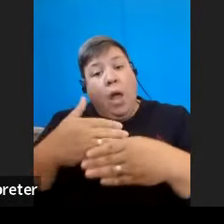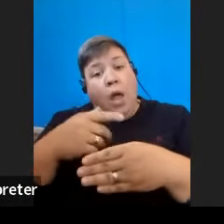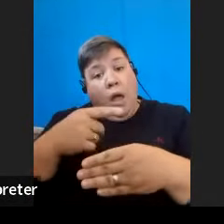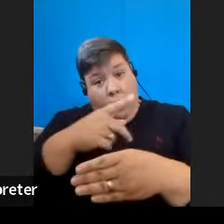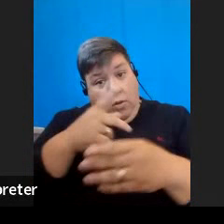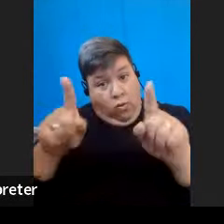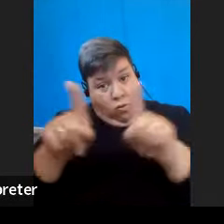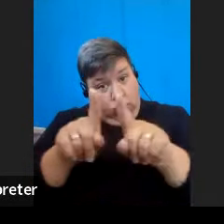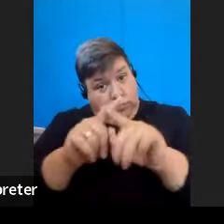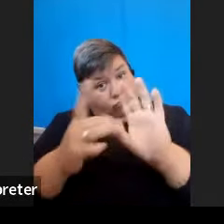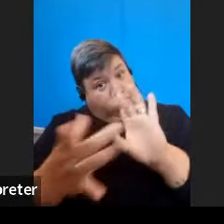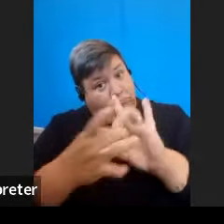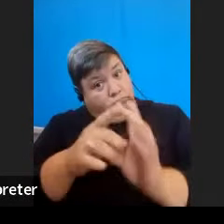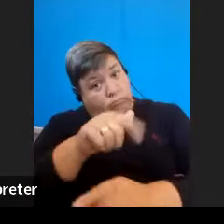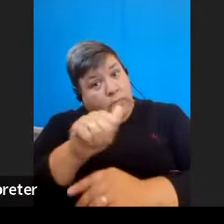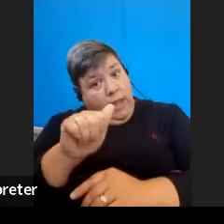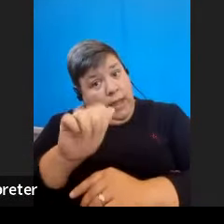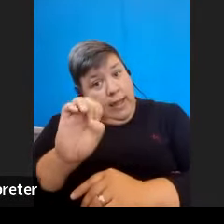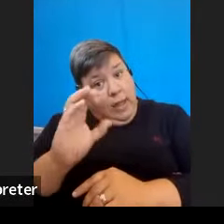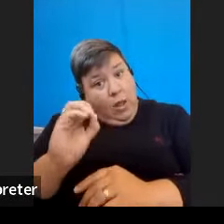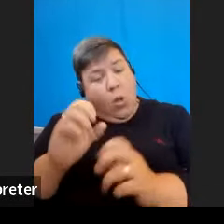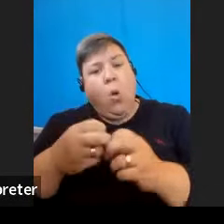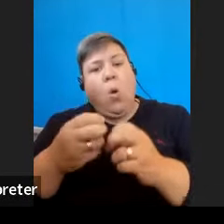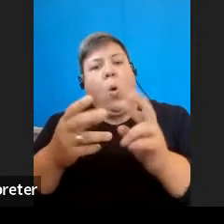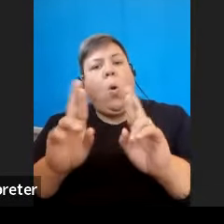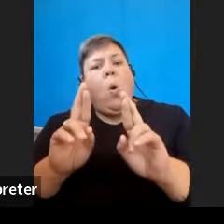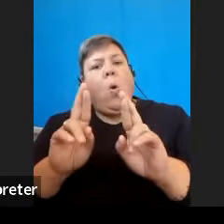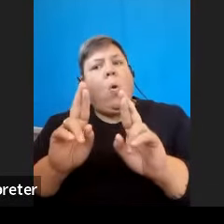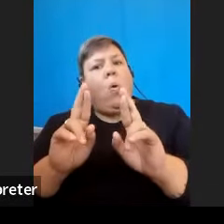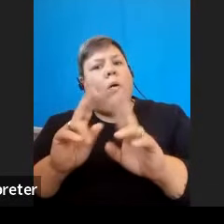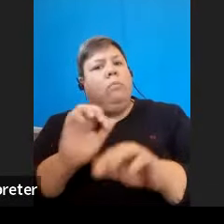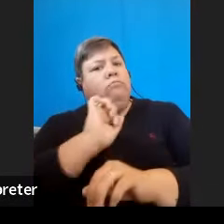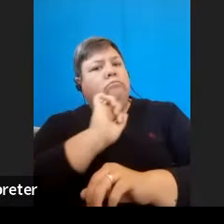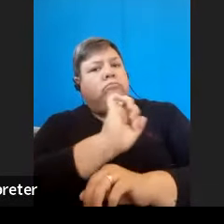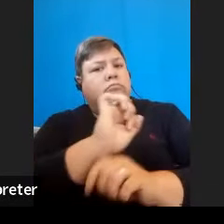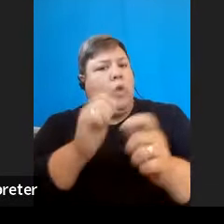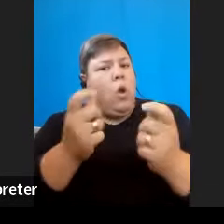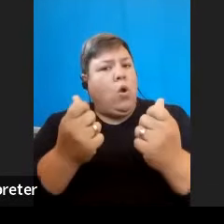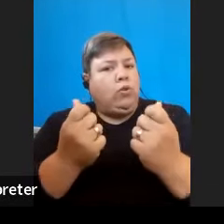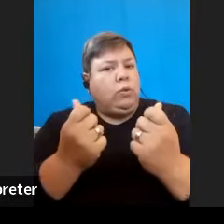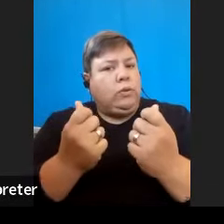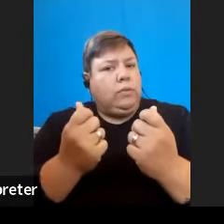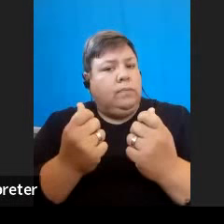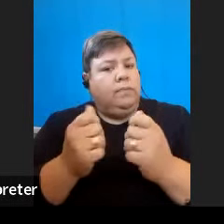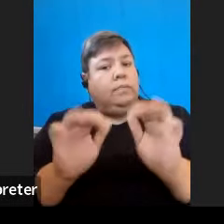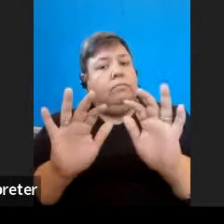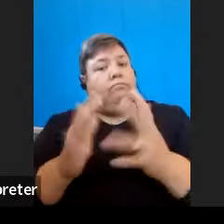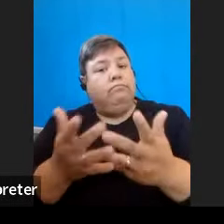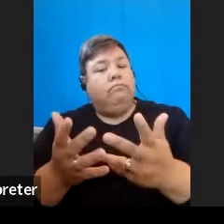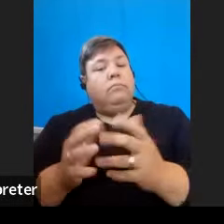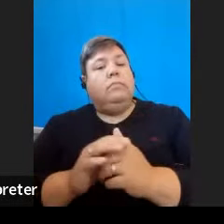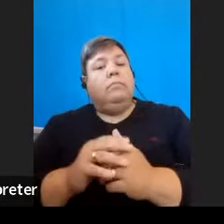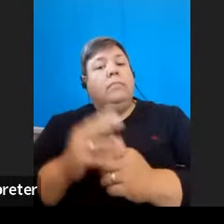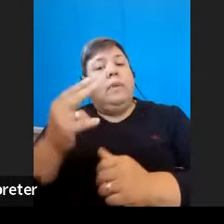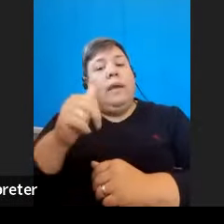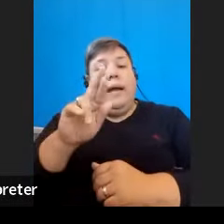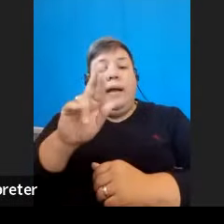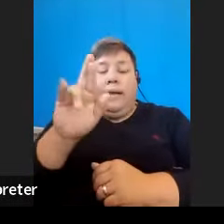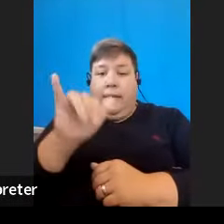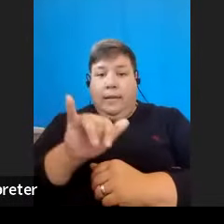their detentions adds to huge additional costs on importers' shipments? So in line with